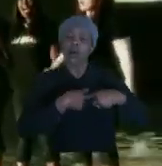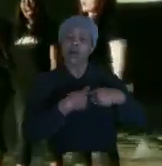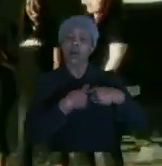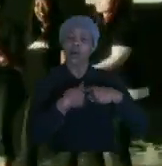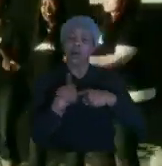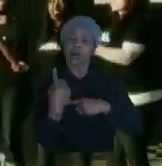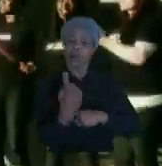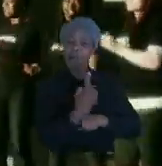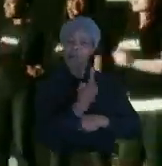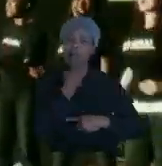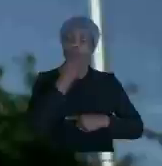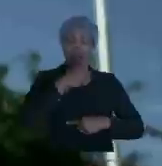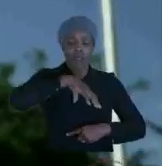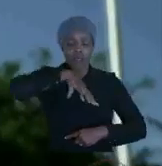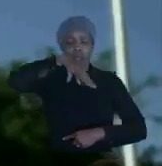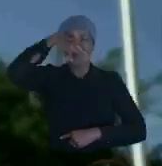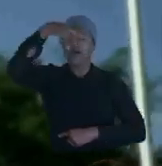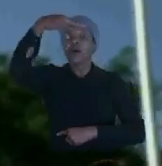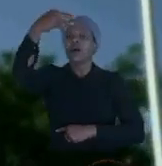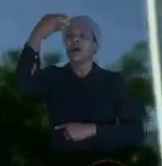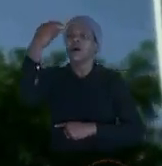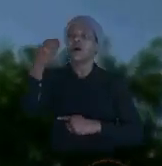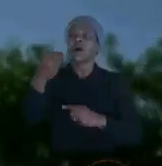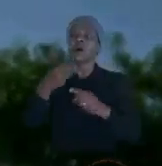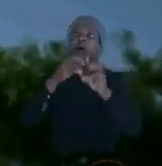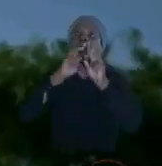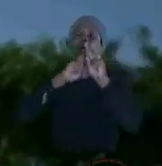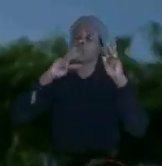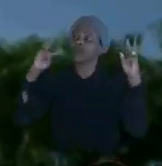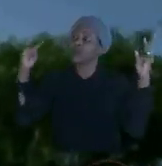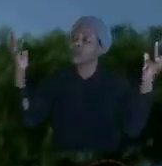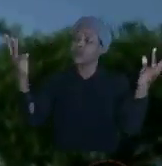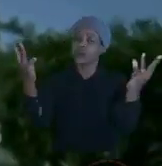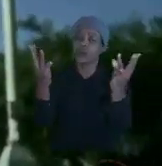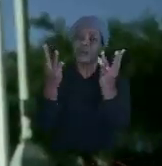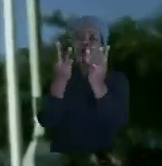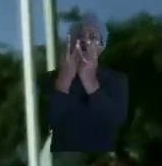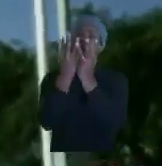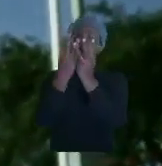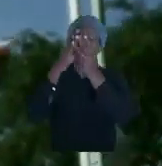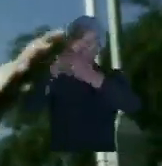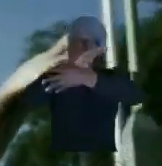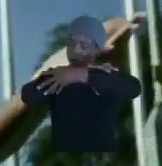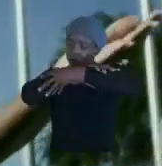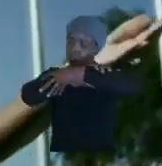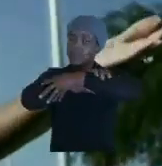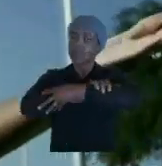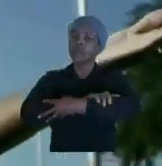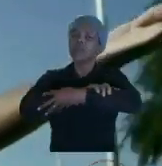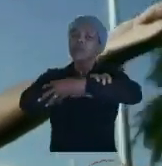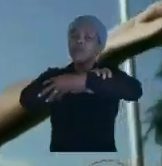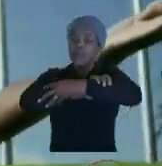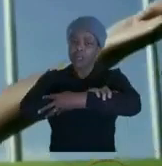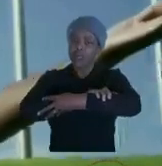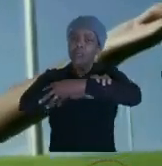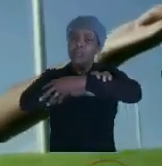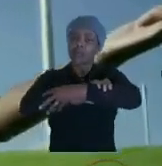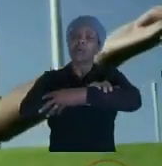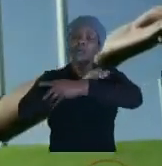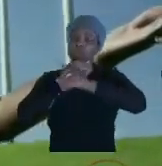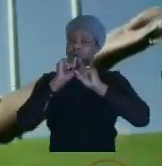South Africa. Izole tusibambane sibe munye.